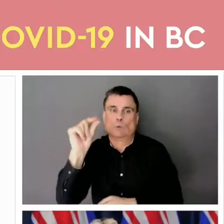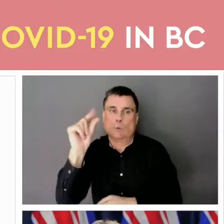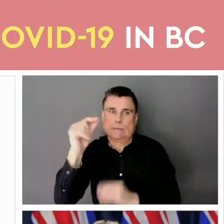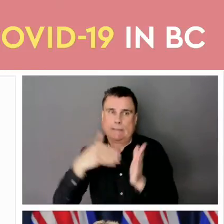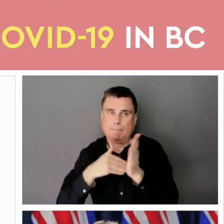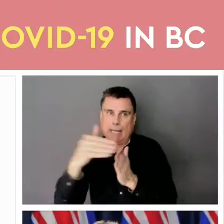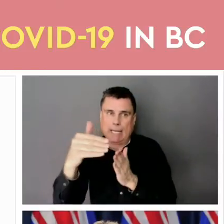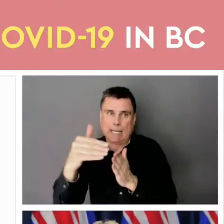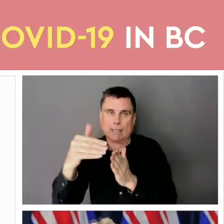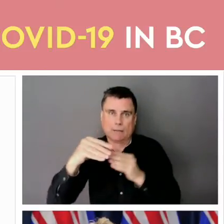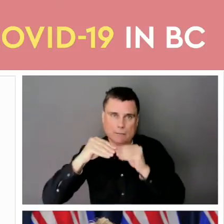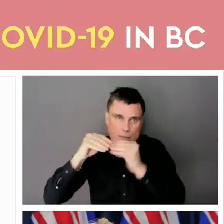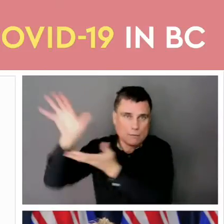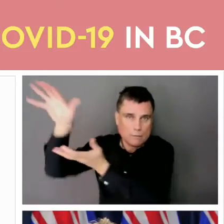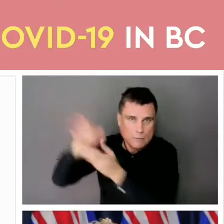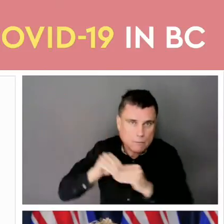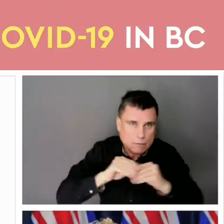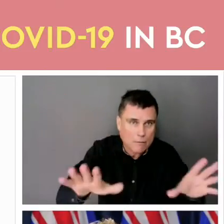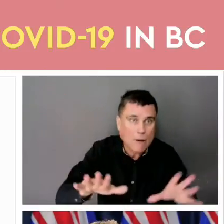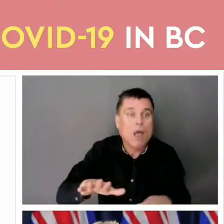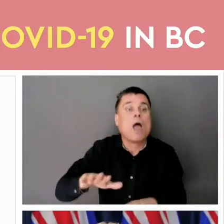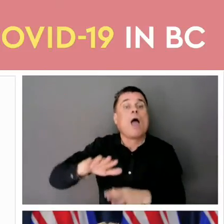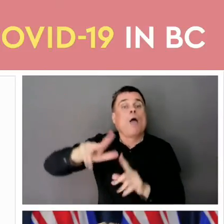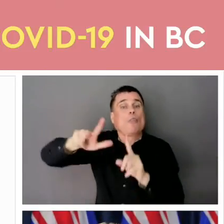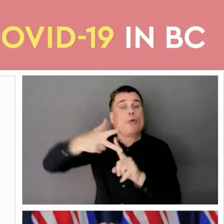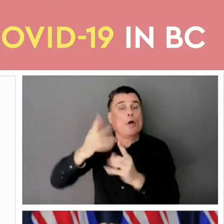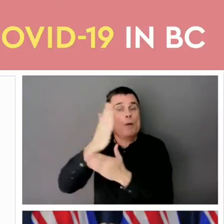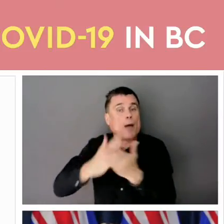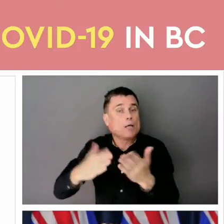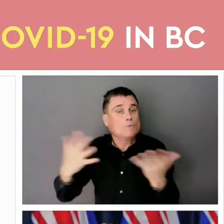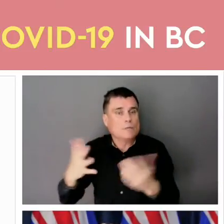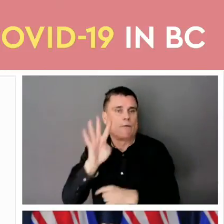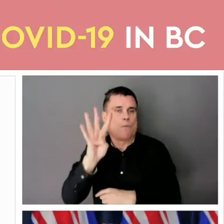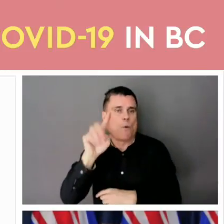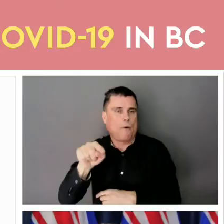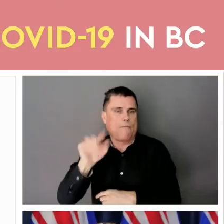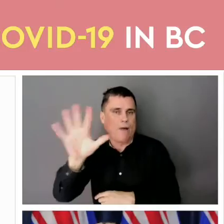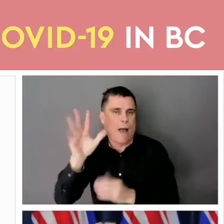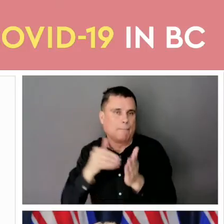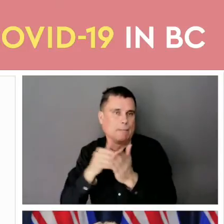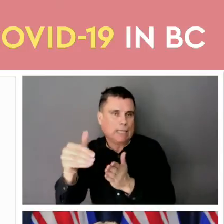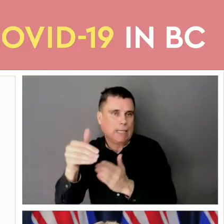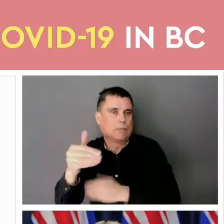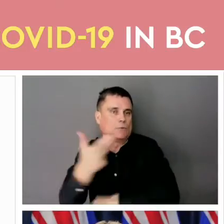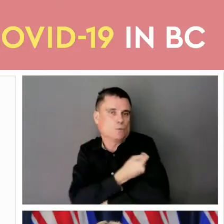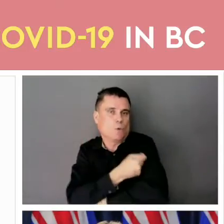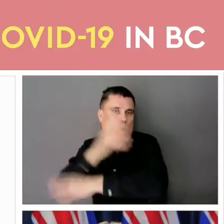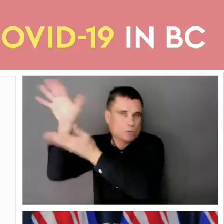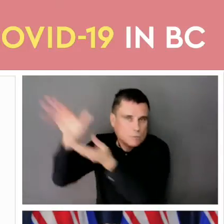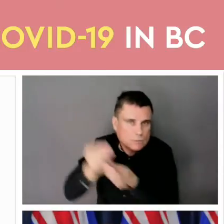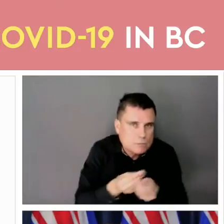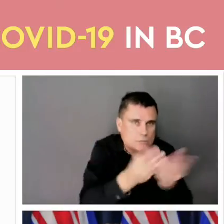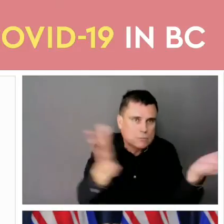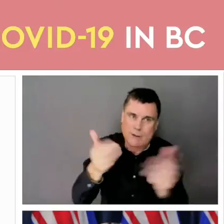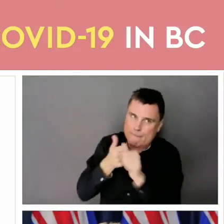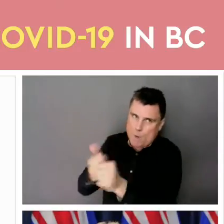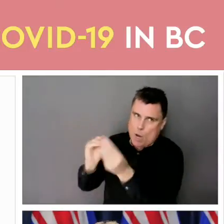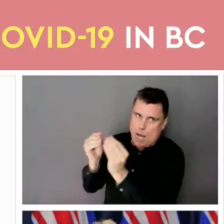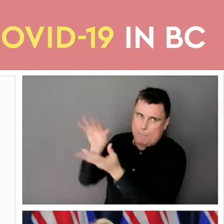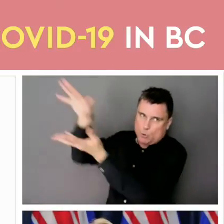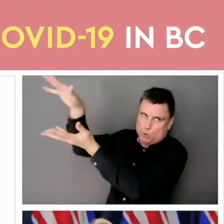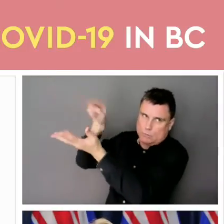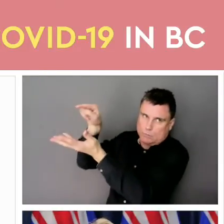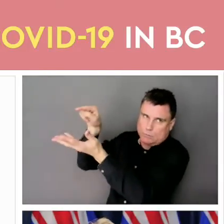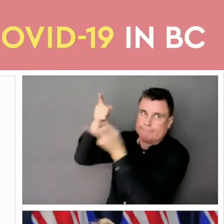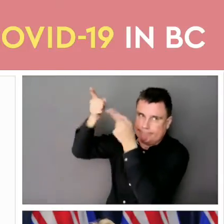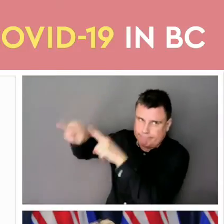45 million doses. So our plan is based on these expectations. For us here in British Columbia, that has meant